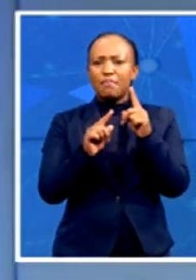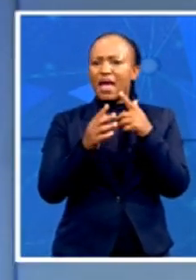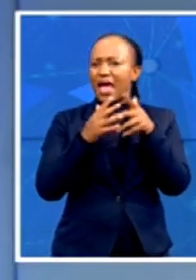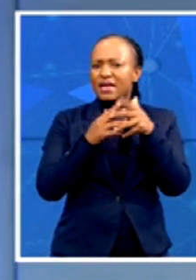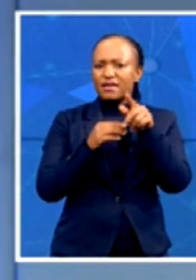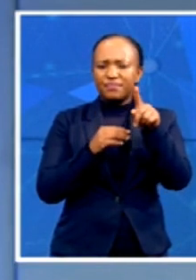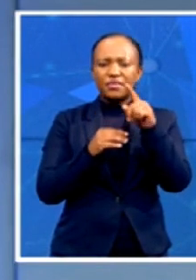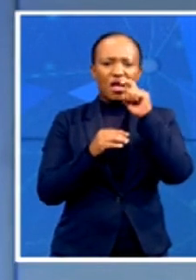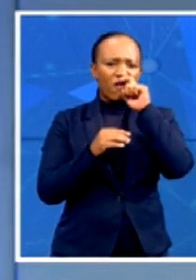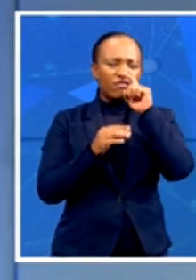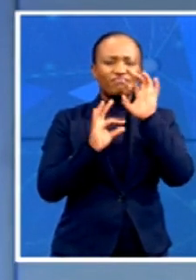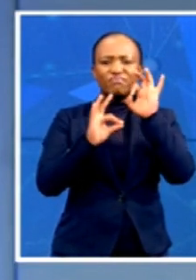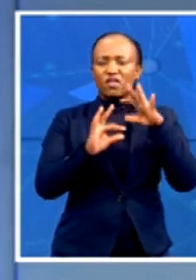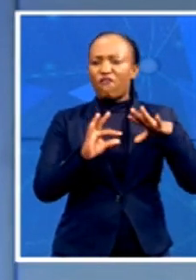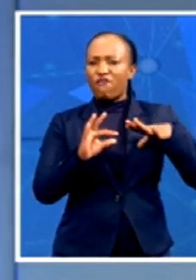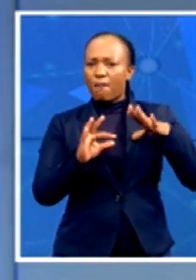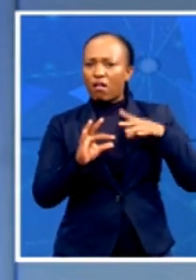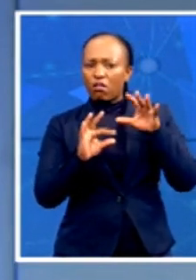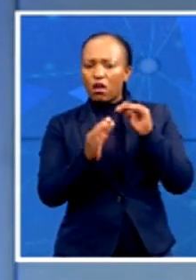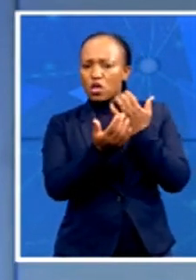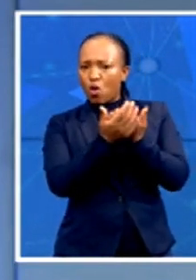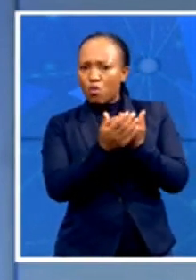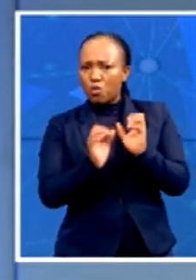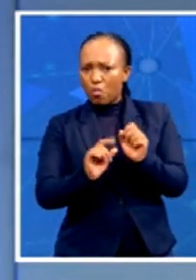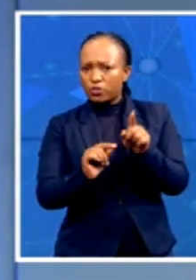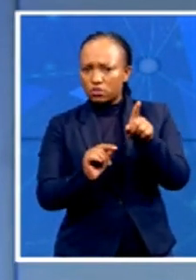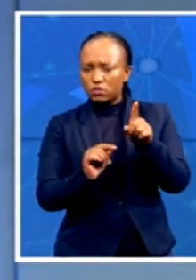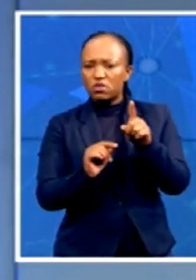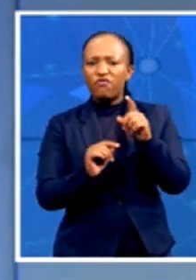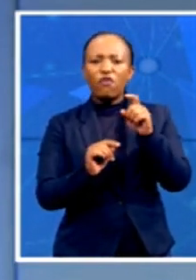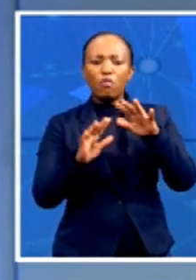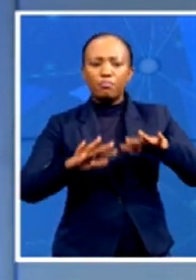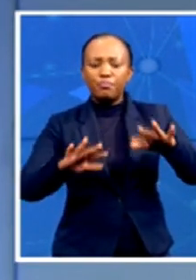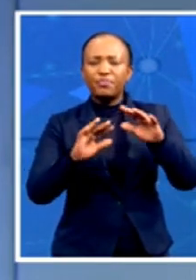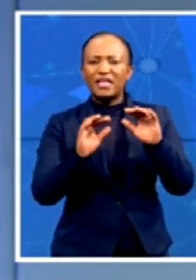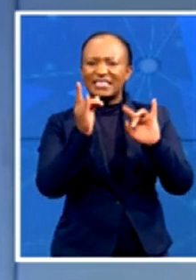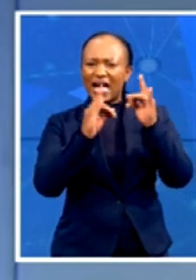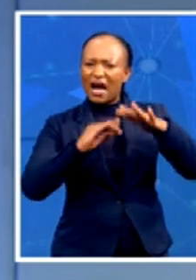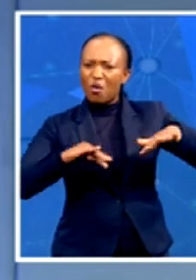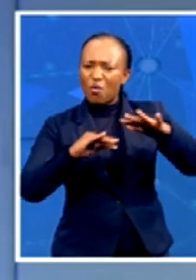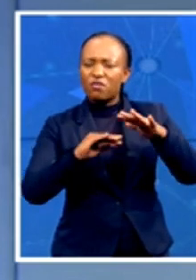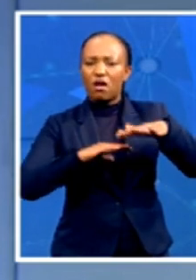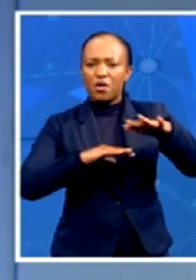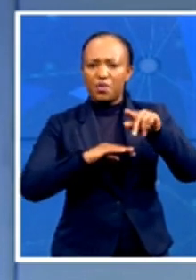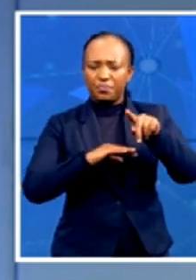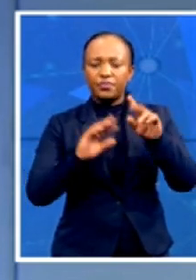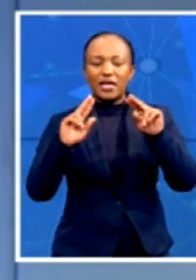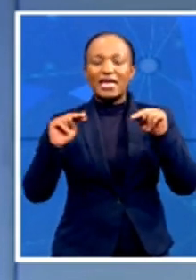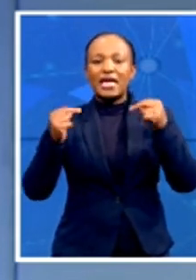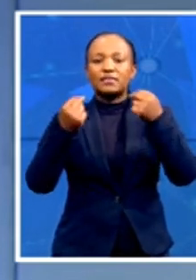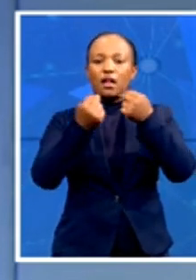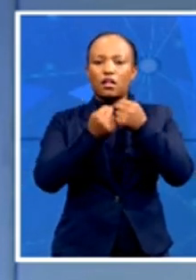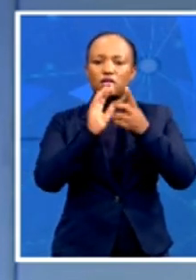in urbanized areas. The National Development Plan says that the ratio of